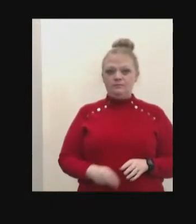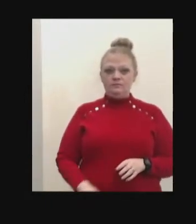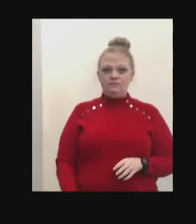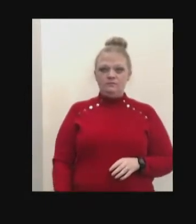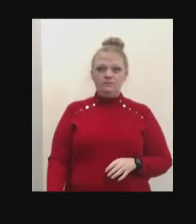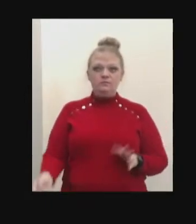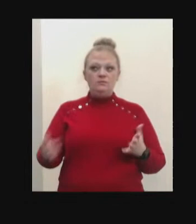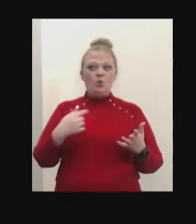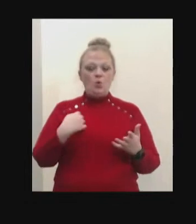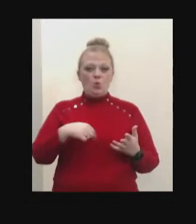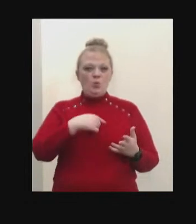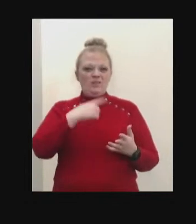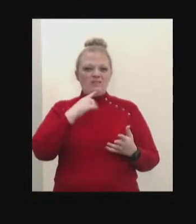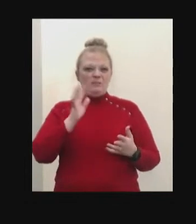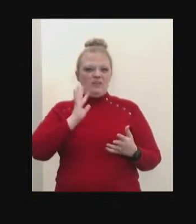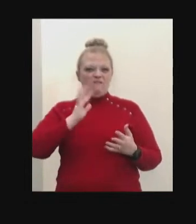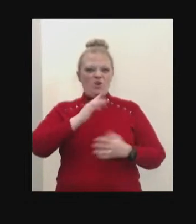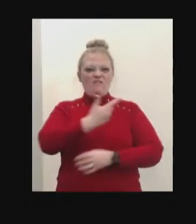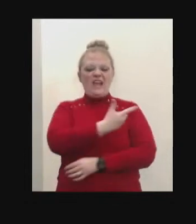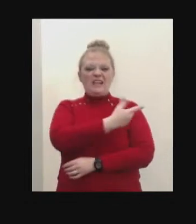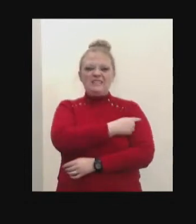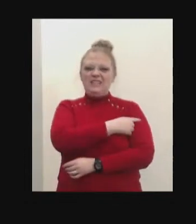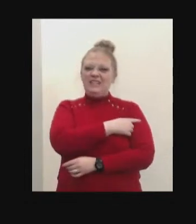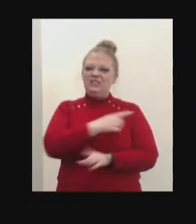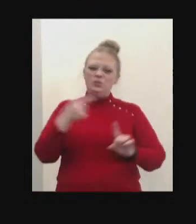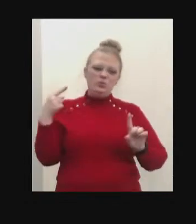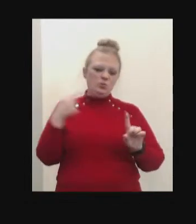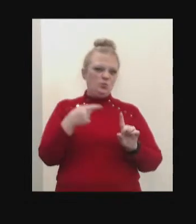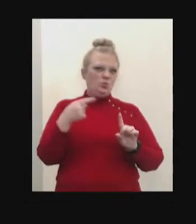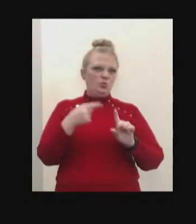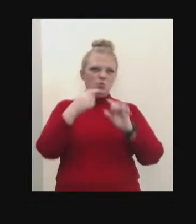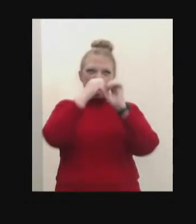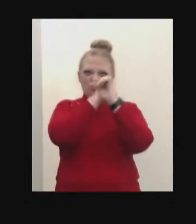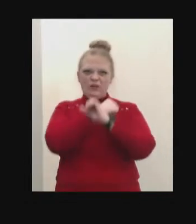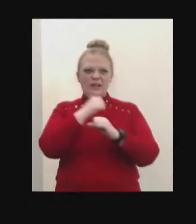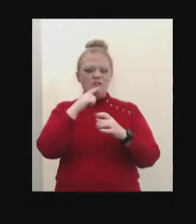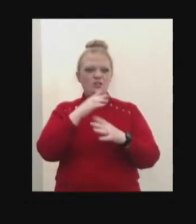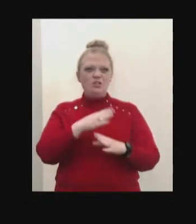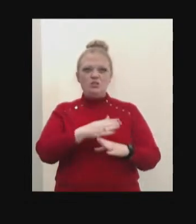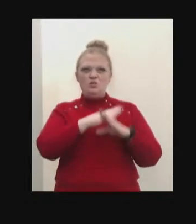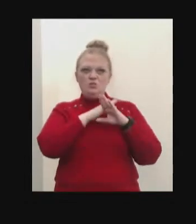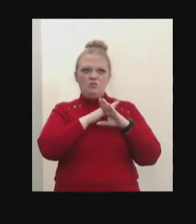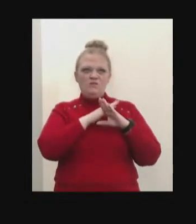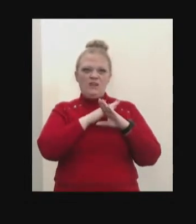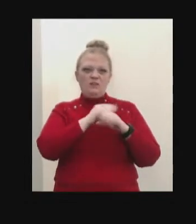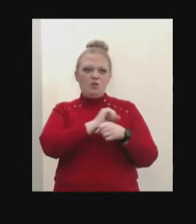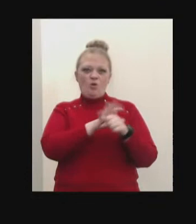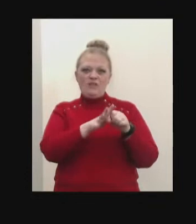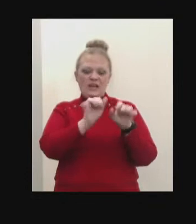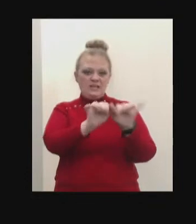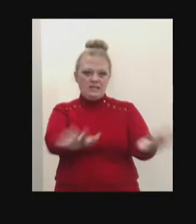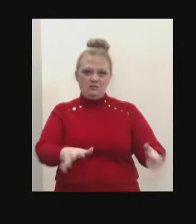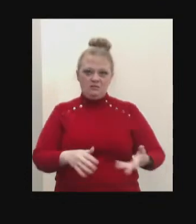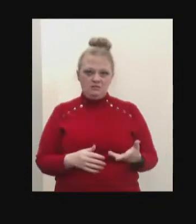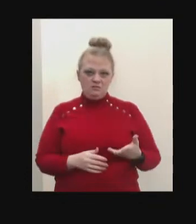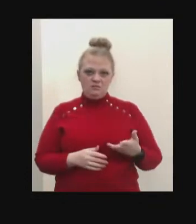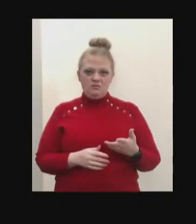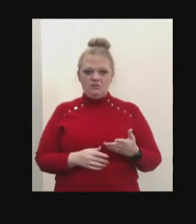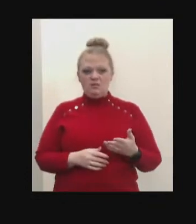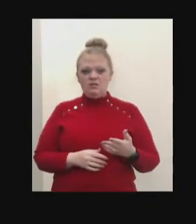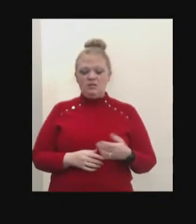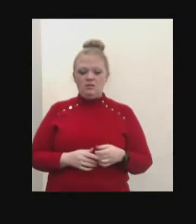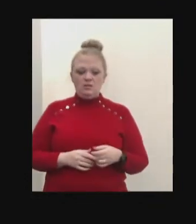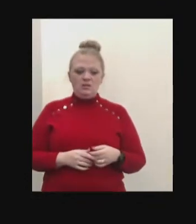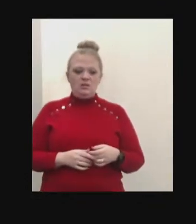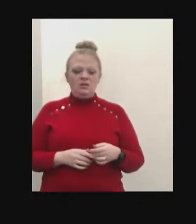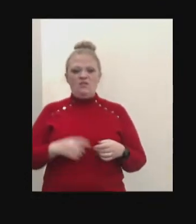earlier, vaccinations are a key strategy to prevent COVID-19 transmission and moderate to severe illness and death.